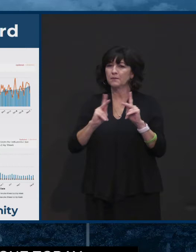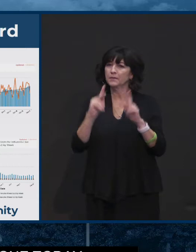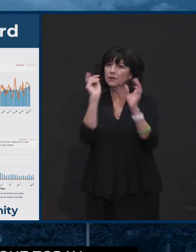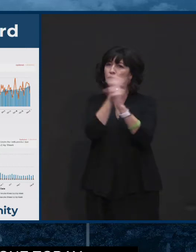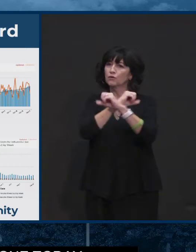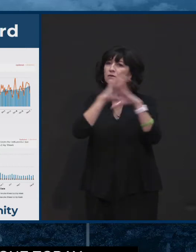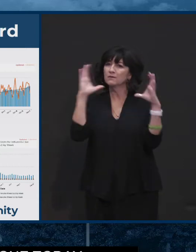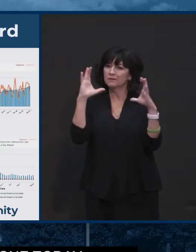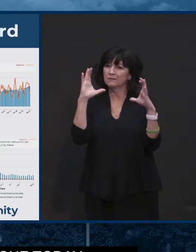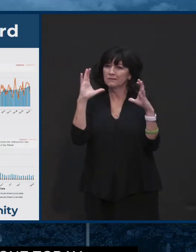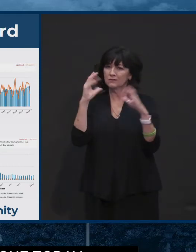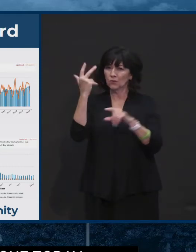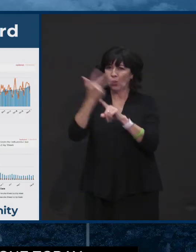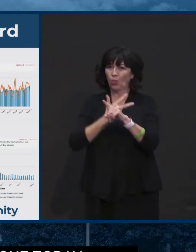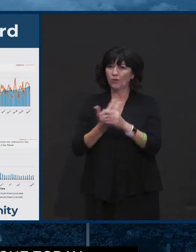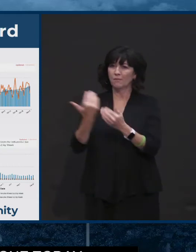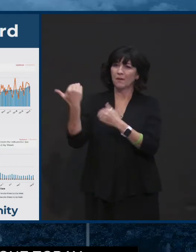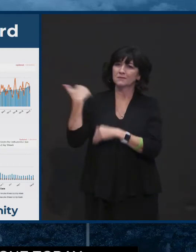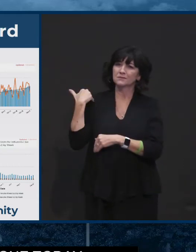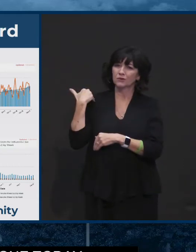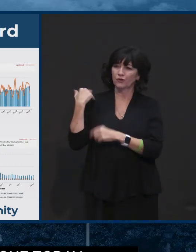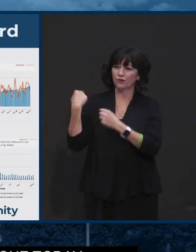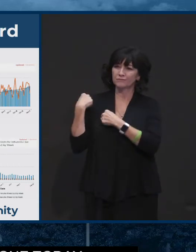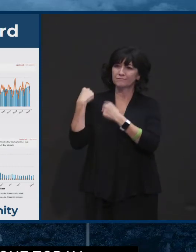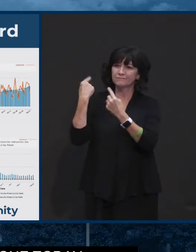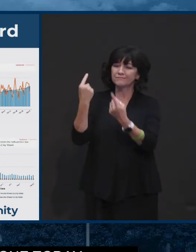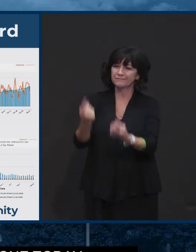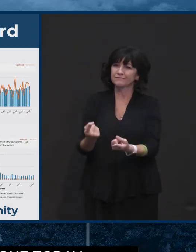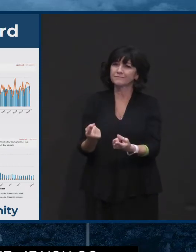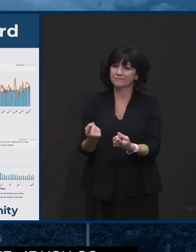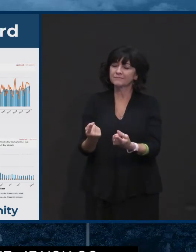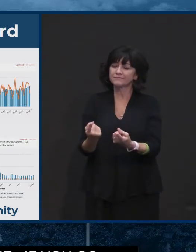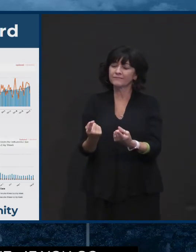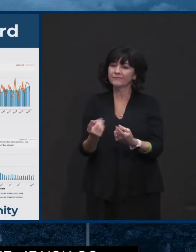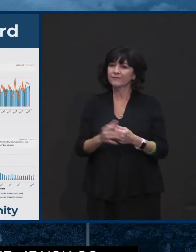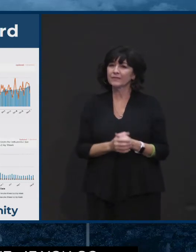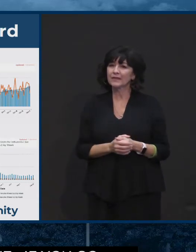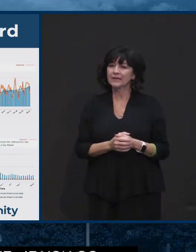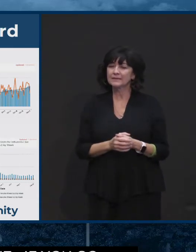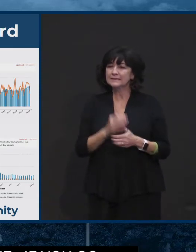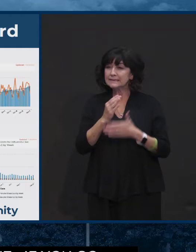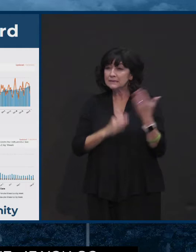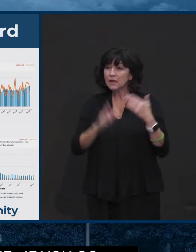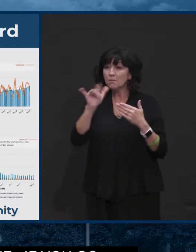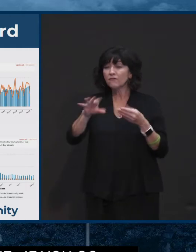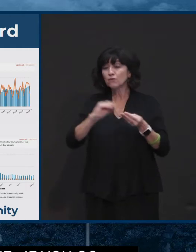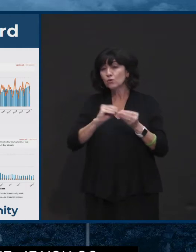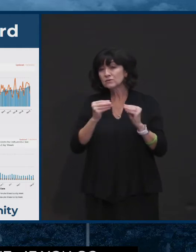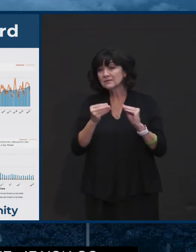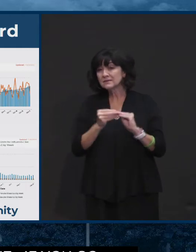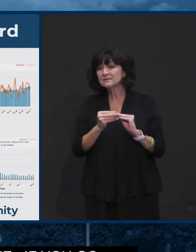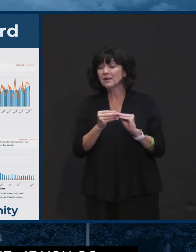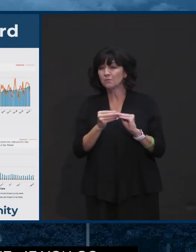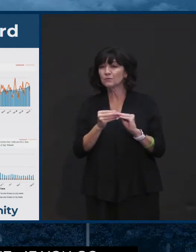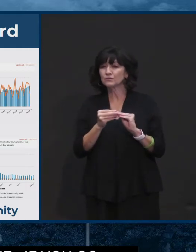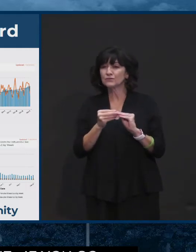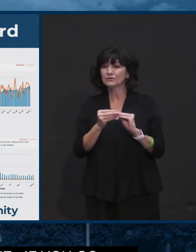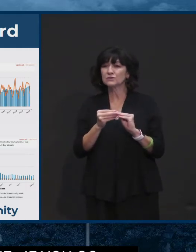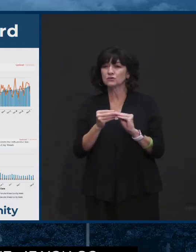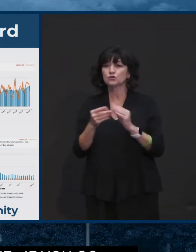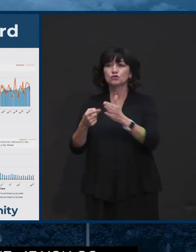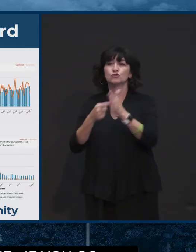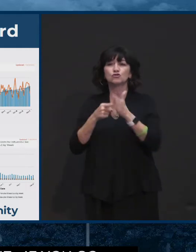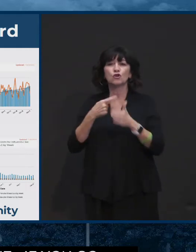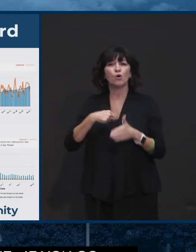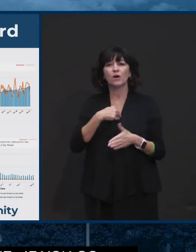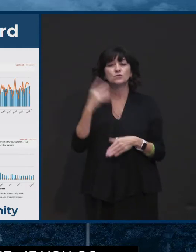bit as you move forward to where we are today. And again, some of that is a function of the fact that we're doing a lot